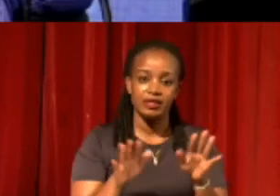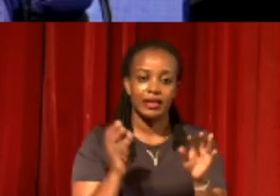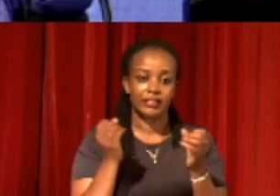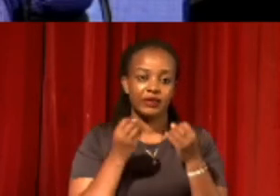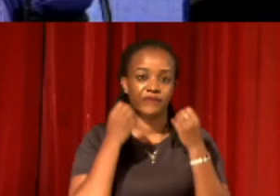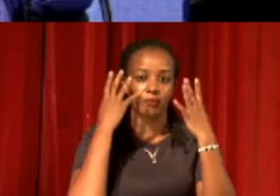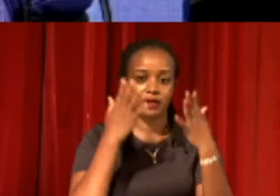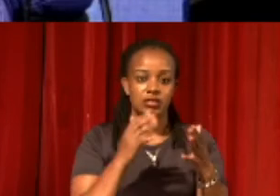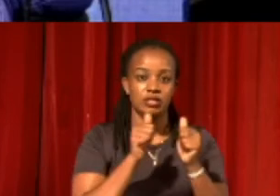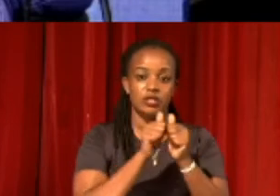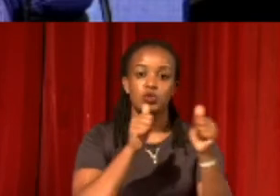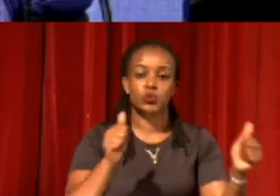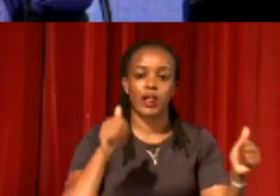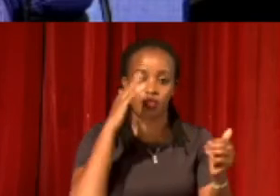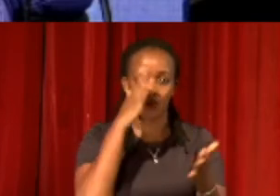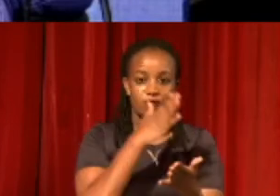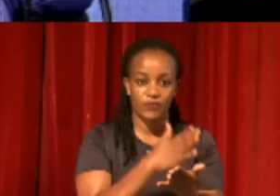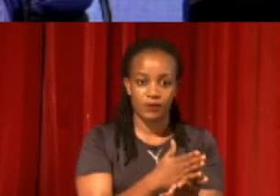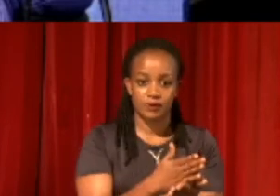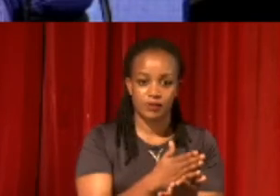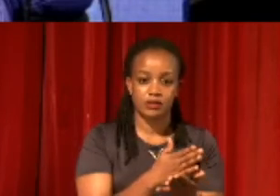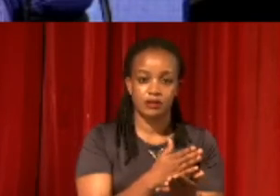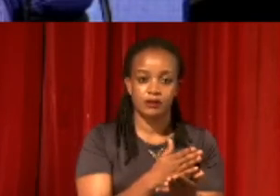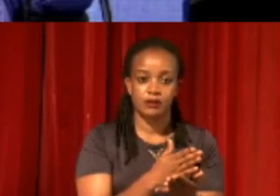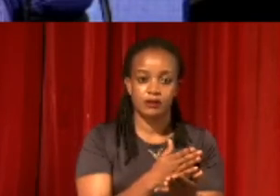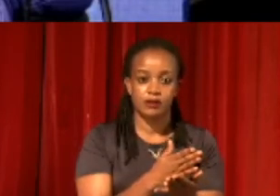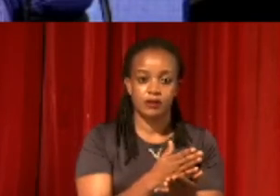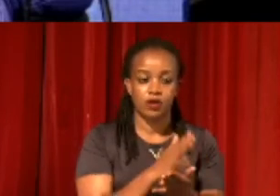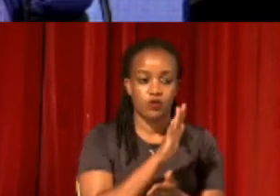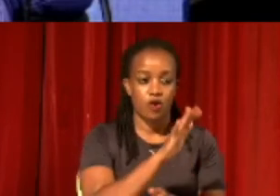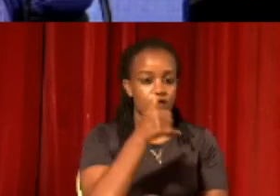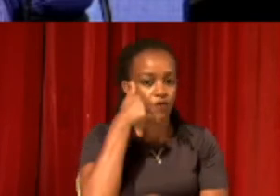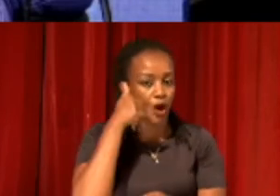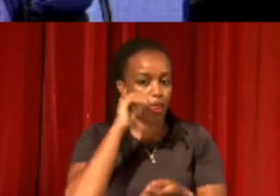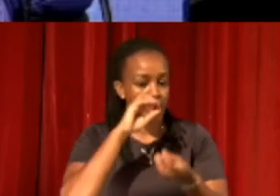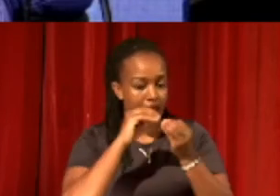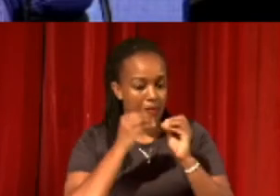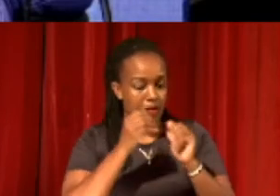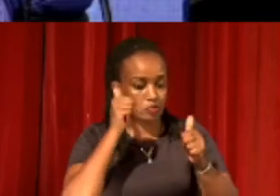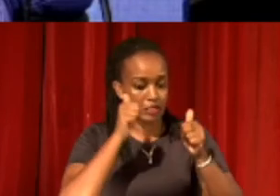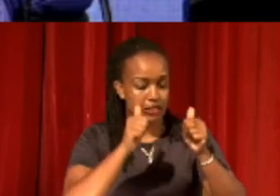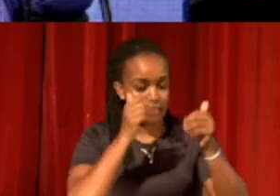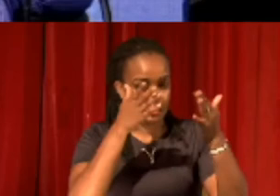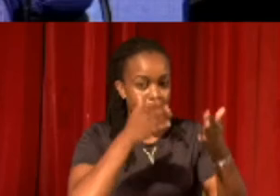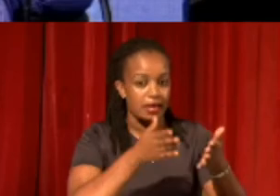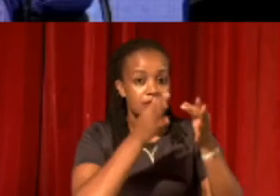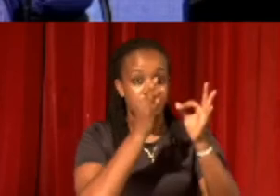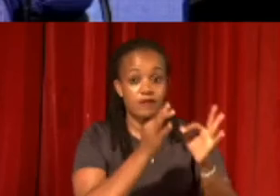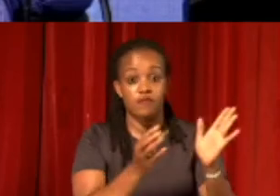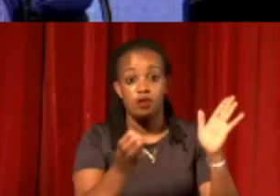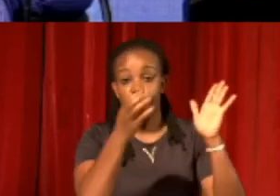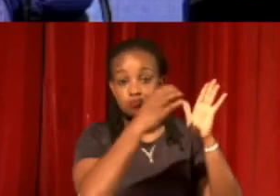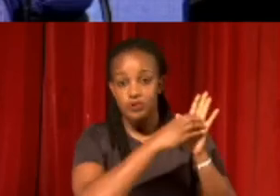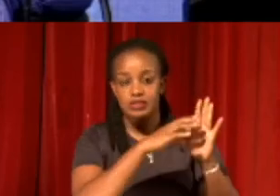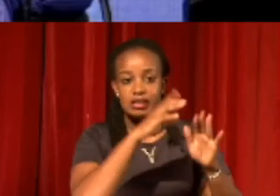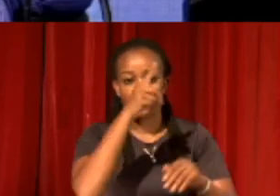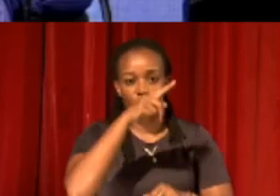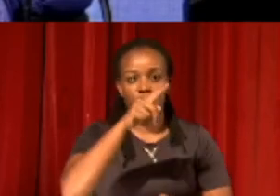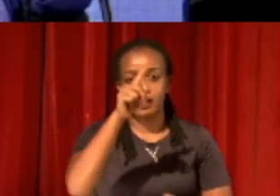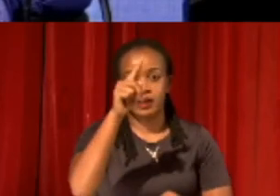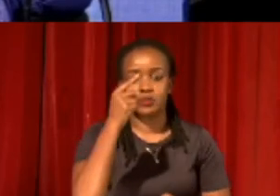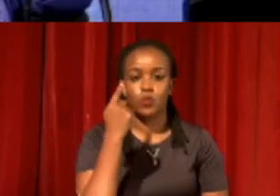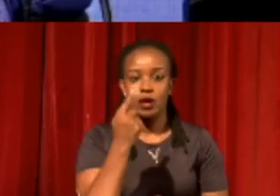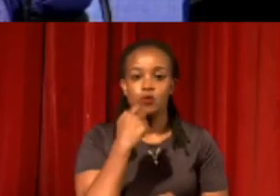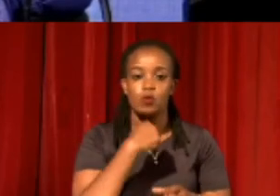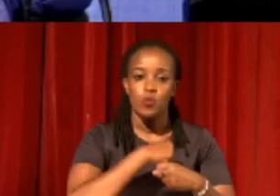you. If you've changed your primary cell phone number, then the SMS may go to a number that you hardly use. Mm. So we want them to go in and ensure that the